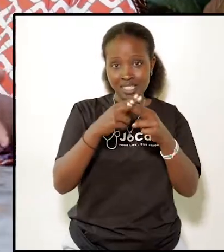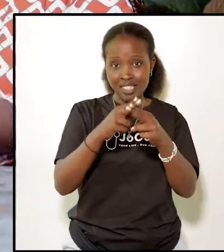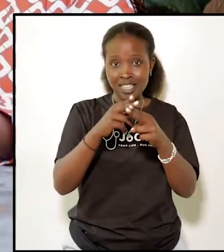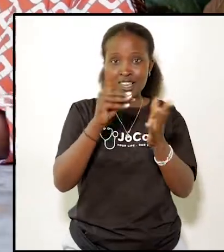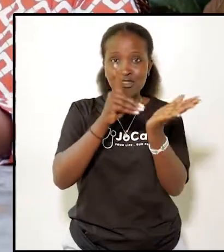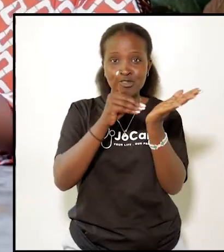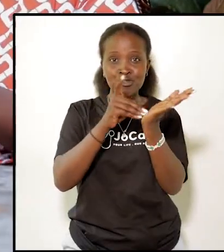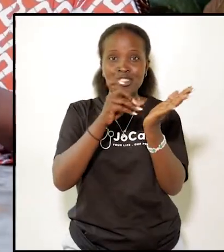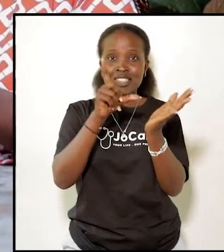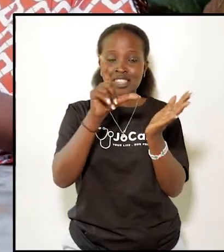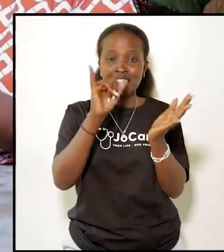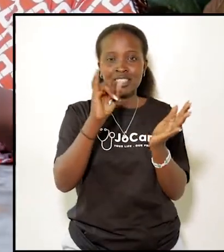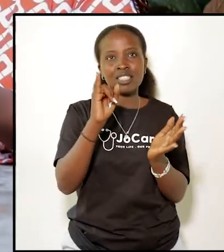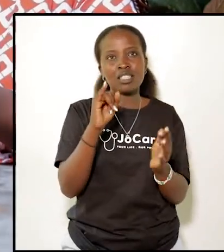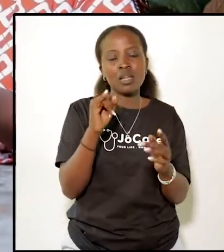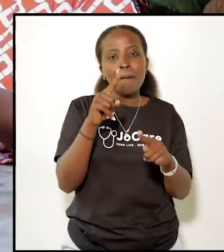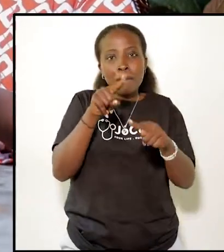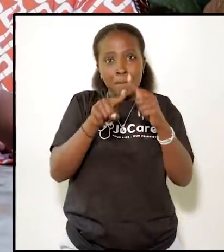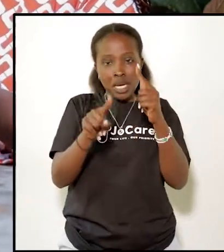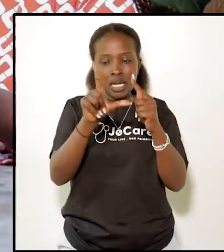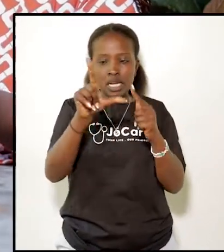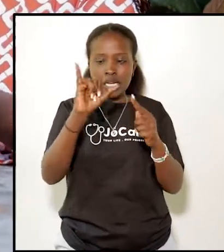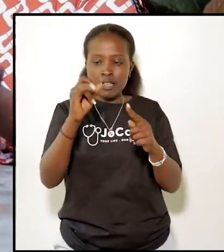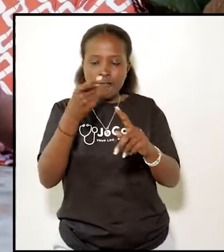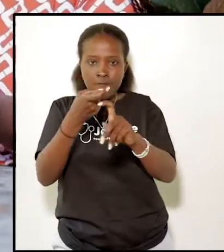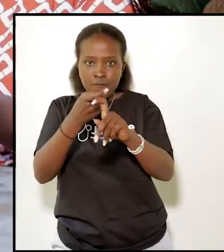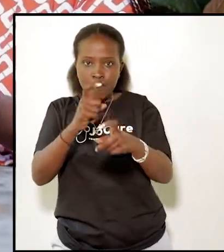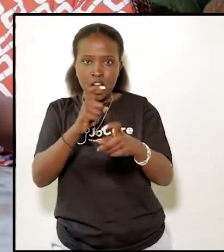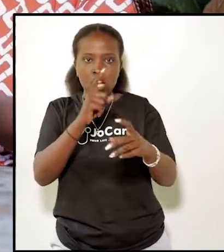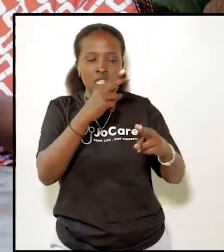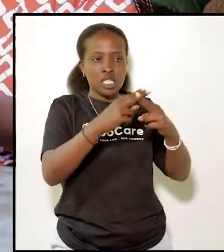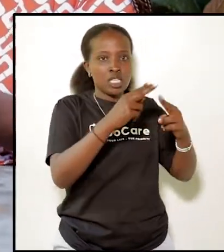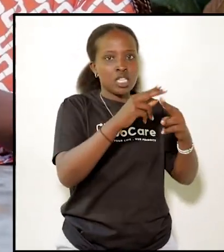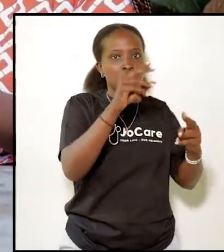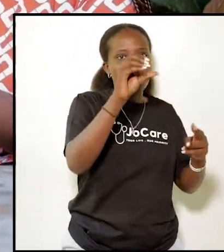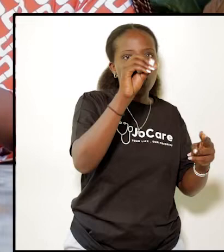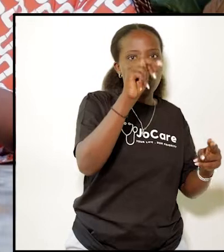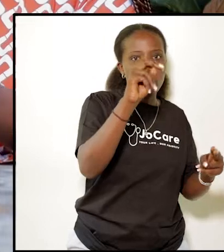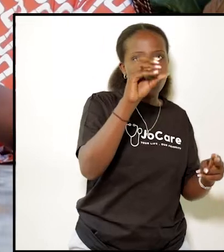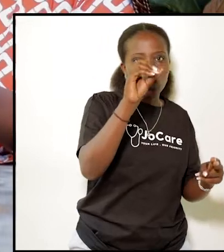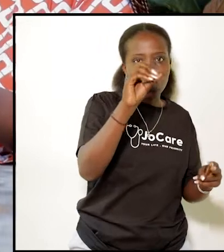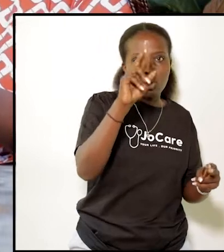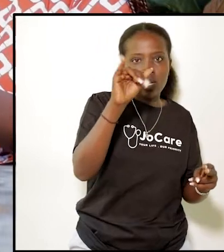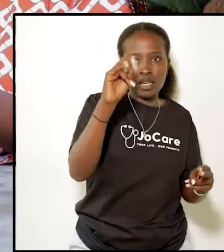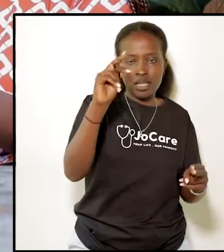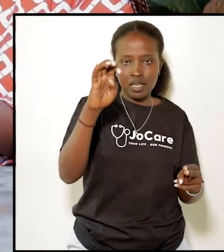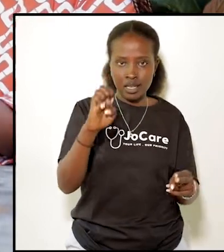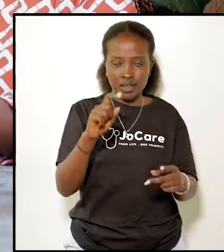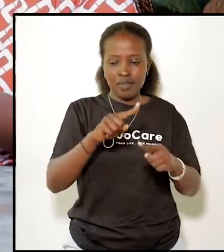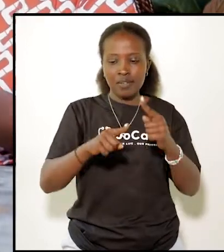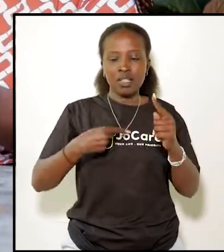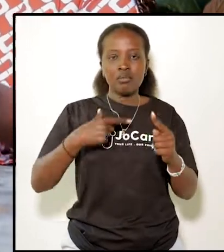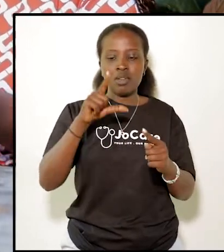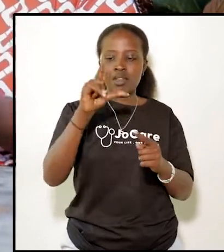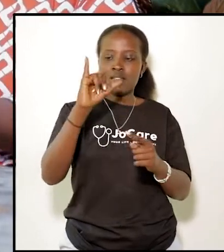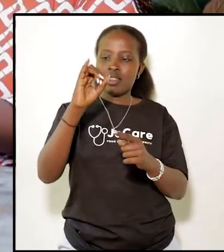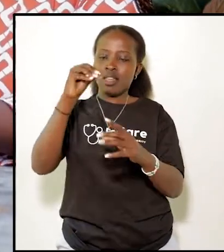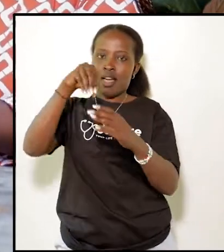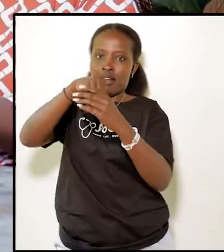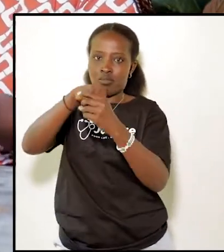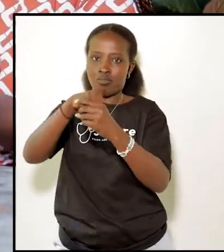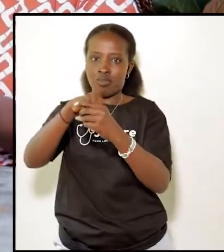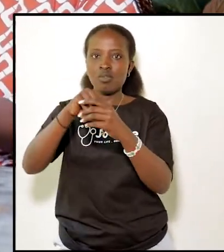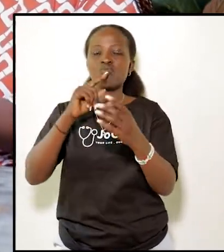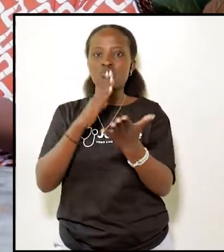how will I say? But Ree is from my name, Okay. Honorine. Okay. So the Ree in it, that's why it